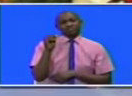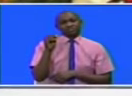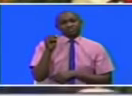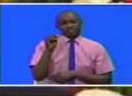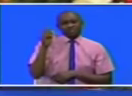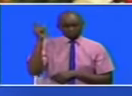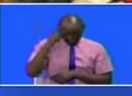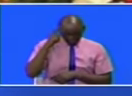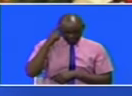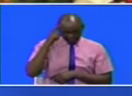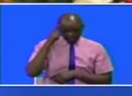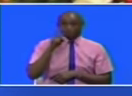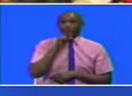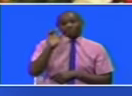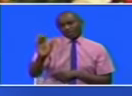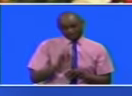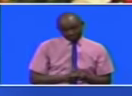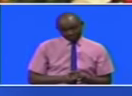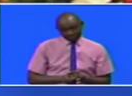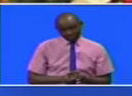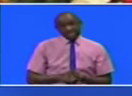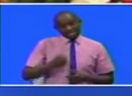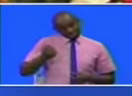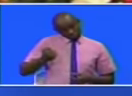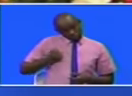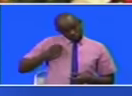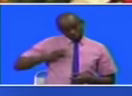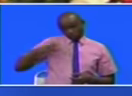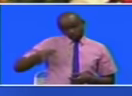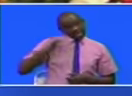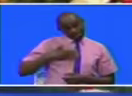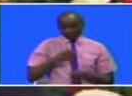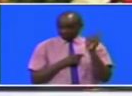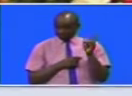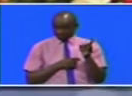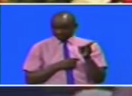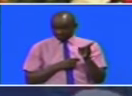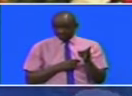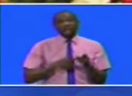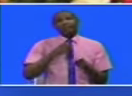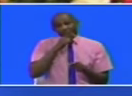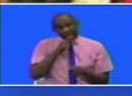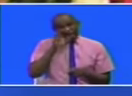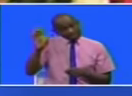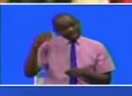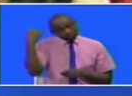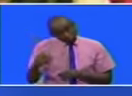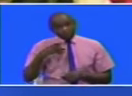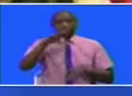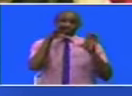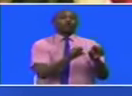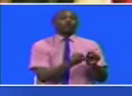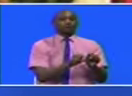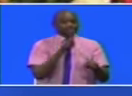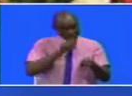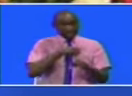akili ya baba yake. Kwa hivyo msichana wetu, do the work that Mark did while